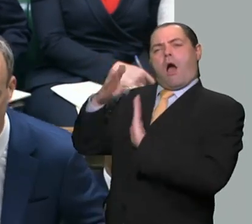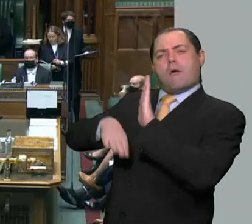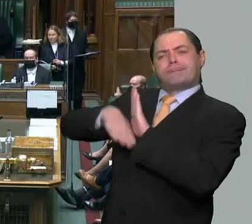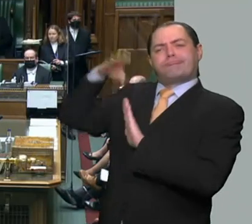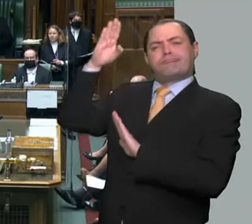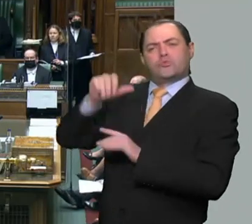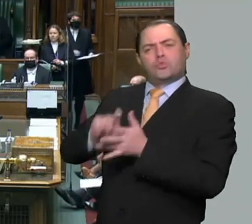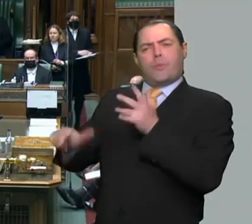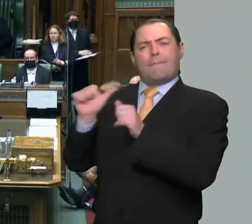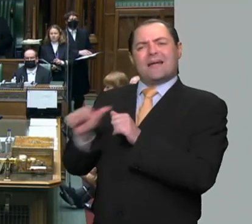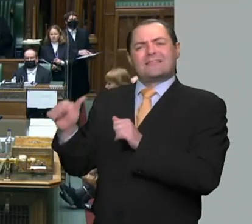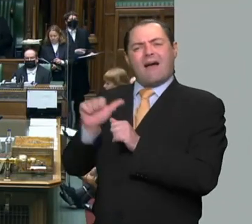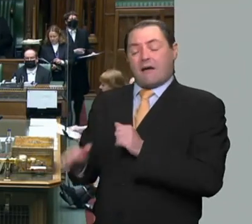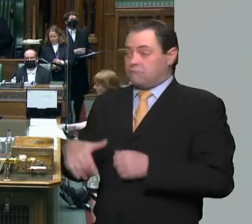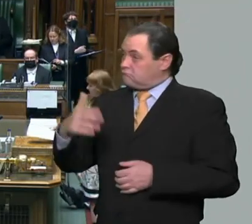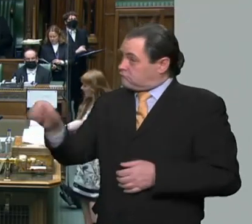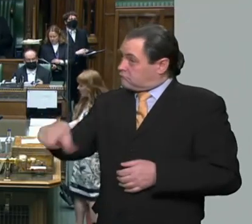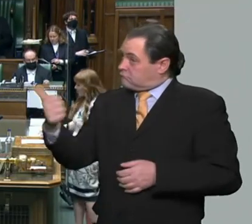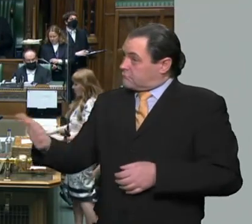potential. Angela Rayner.